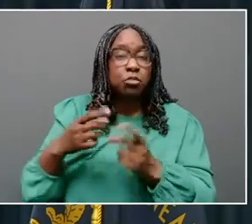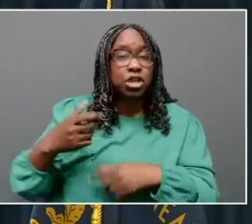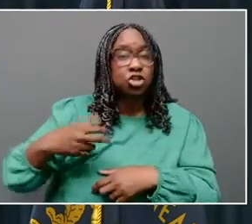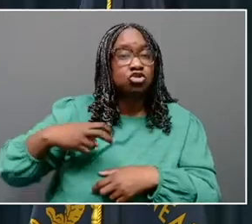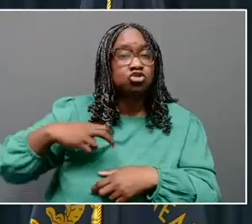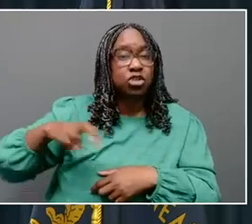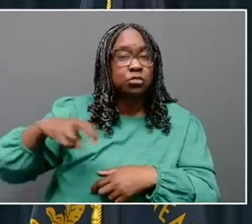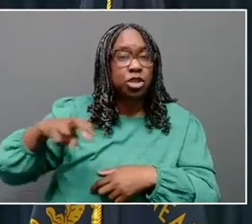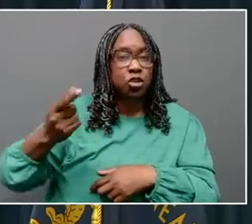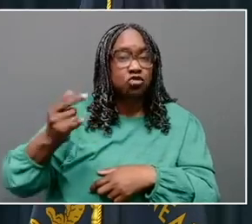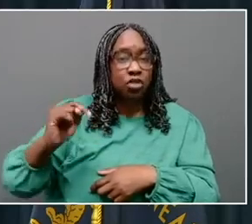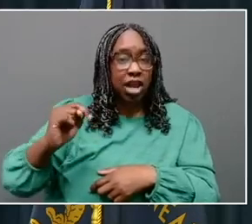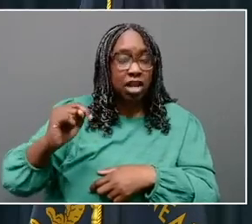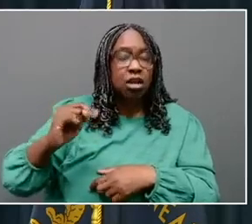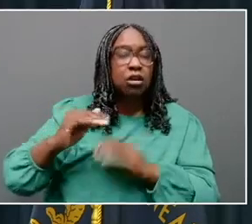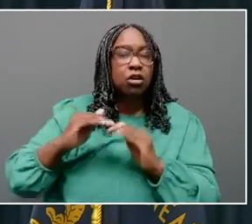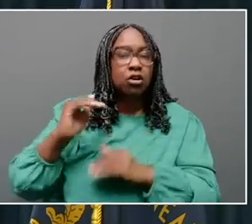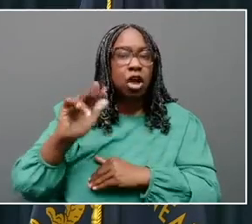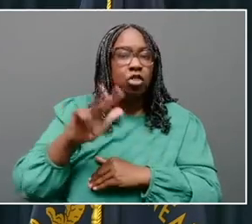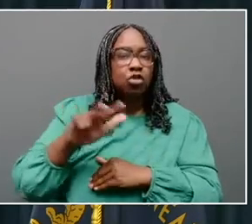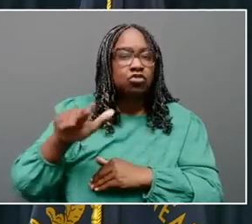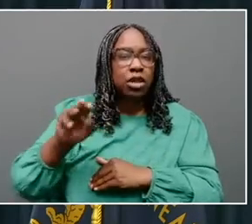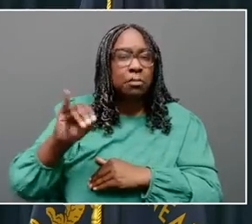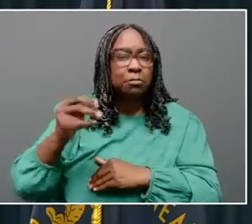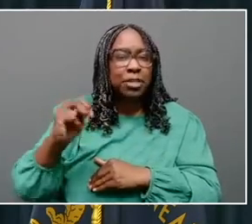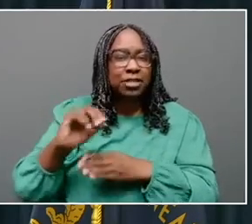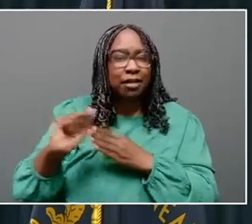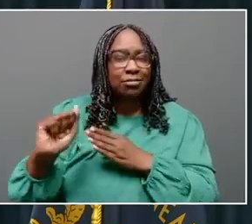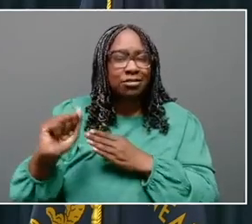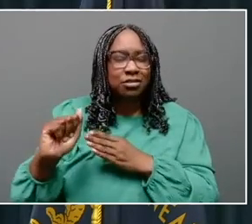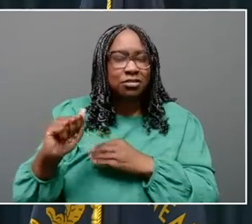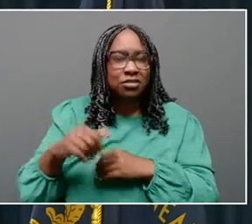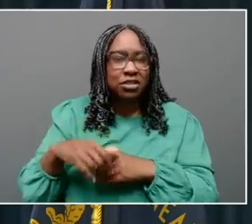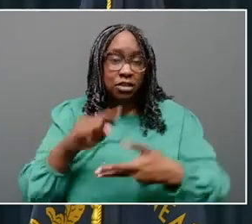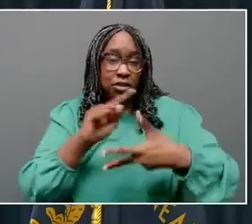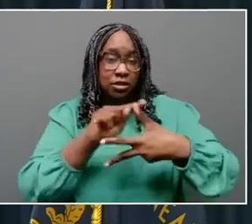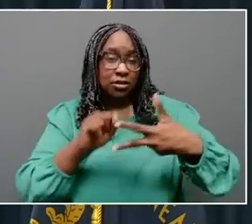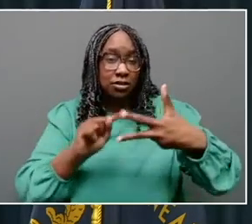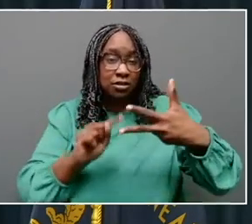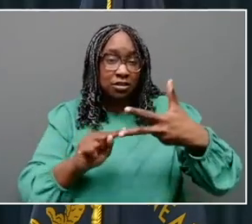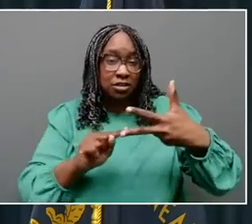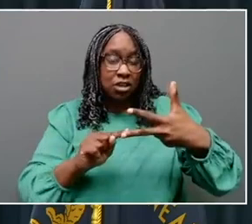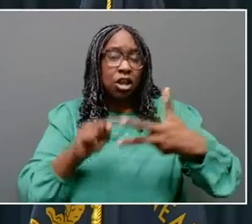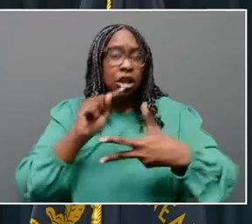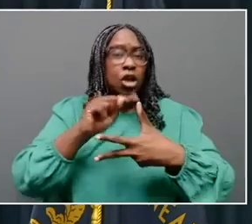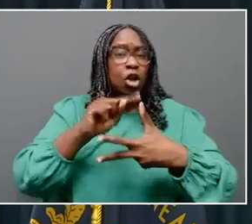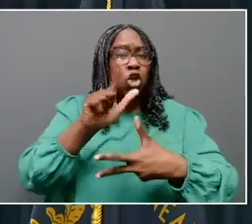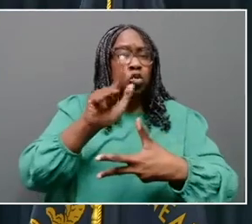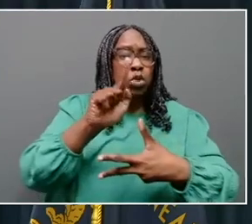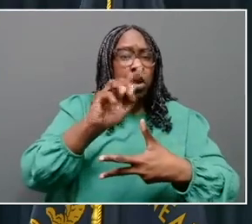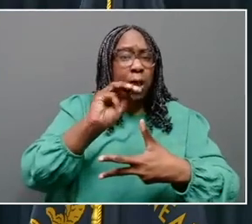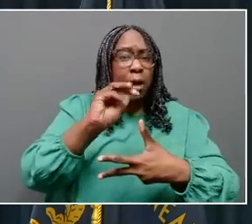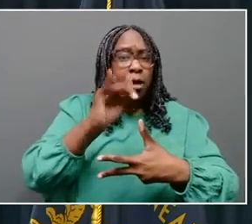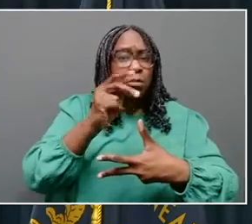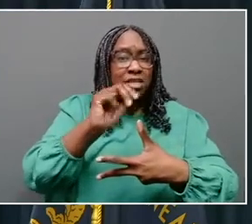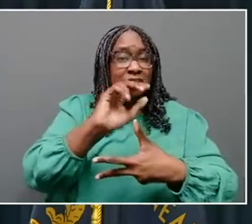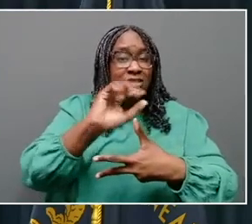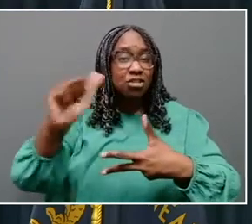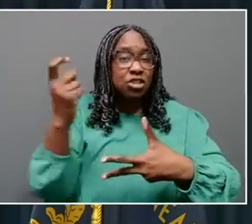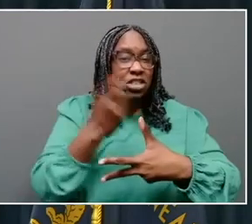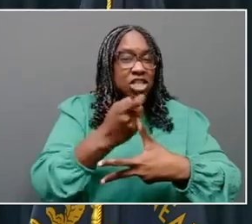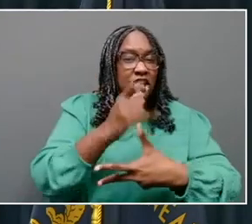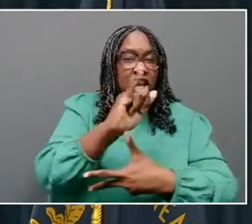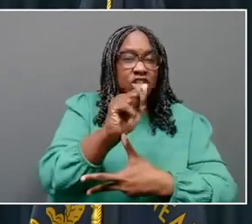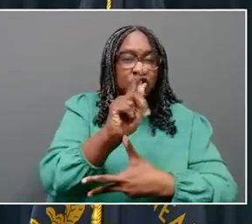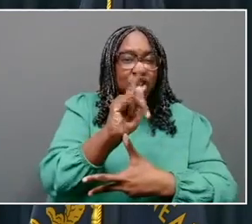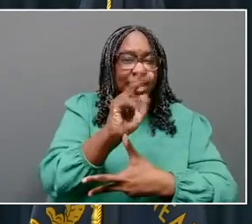over $33 million. The largest of the three is a more than $21 million to the city of Jackson to stabilize and reinforce